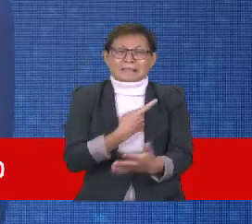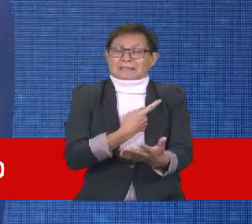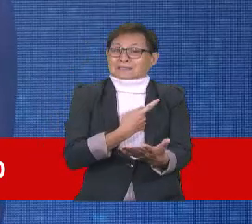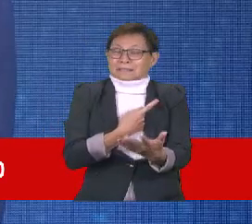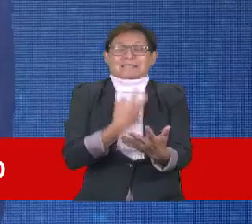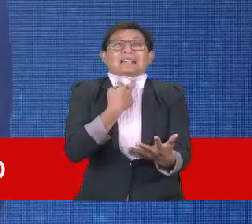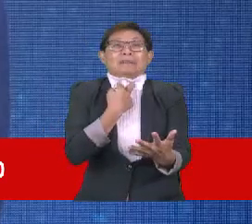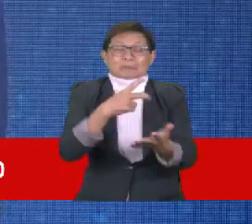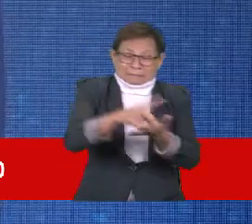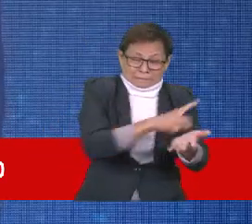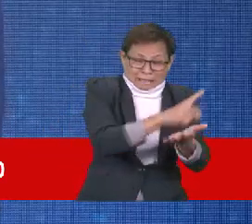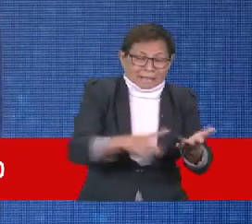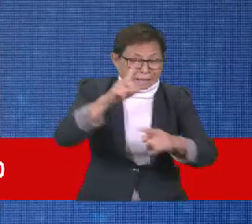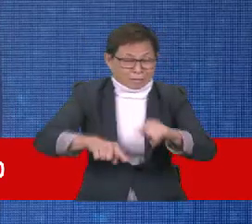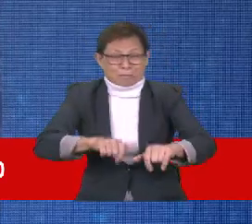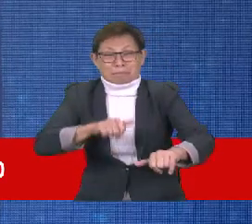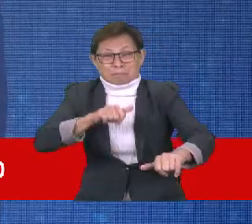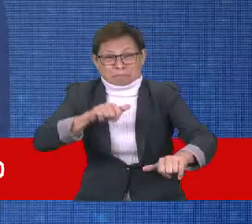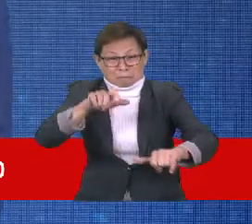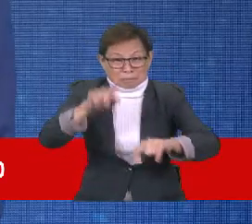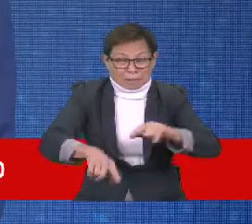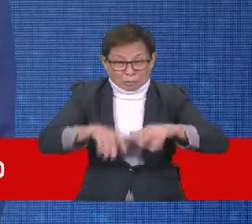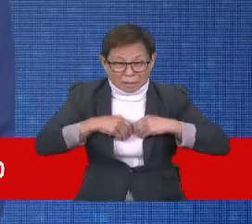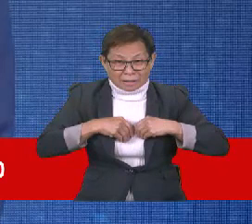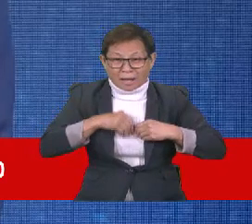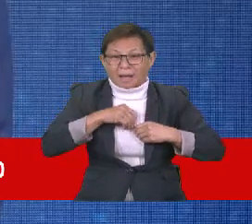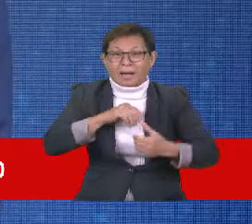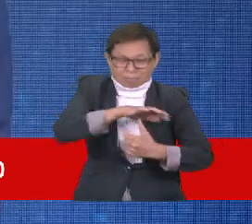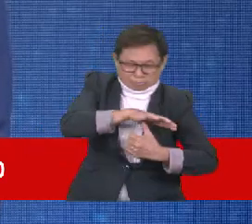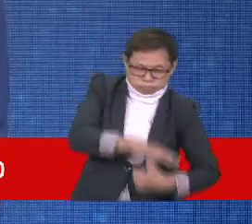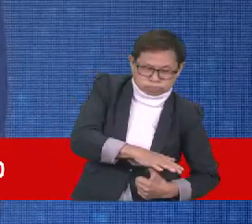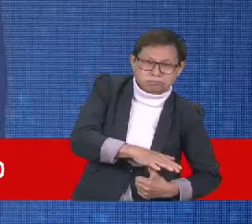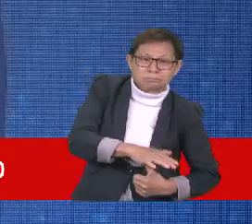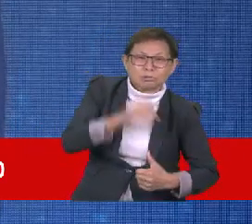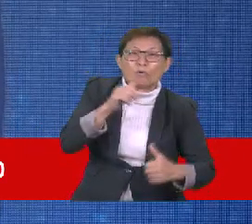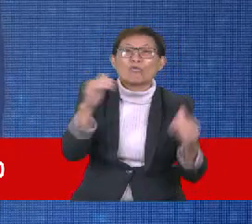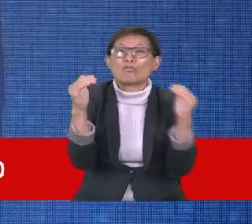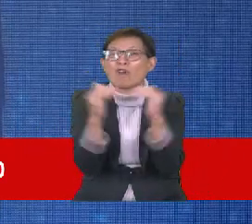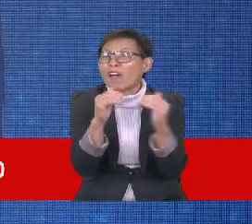and intolerance and gross injustice. And